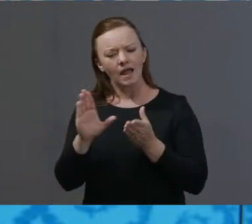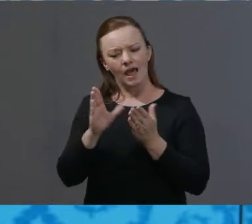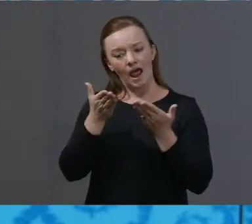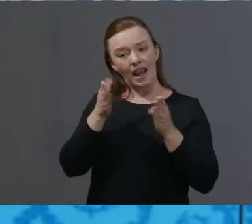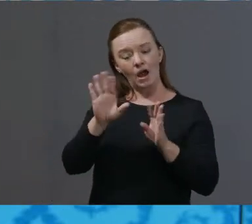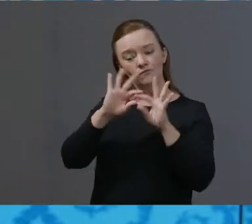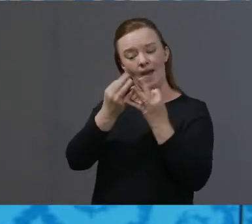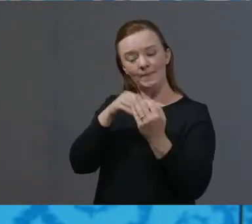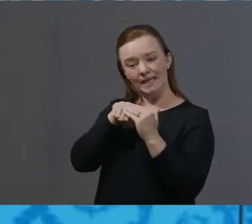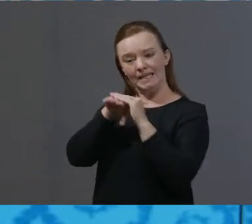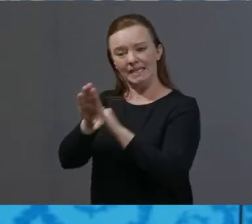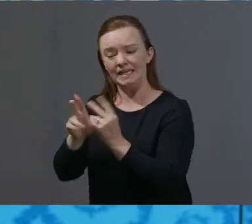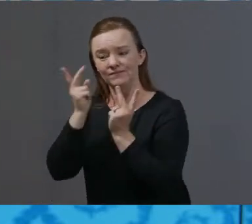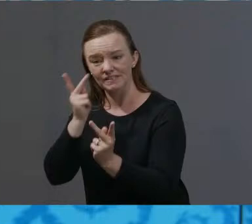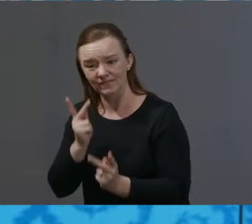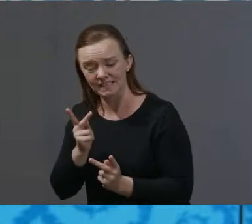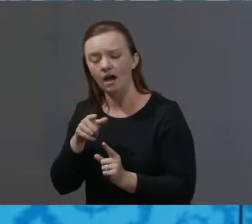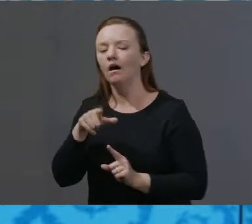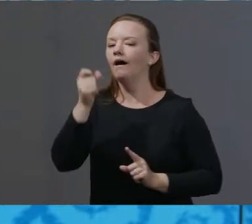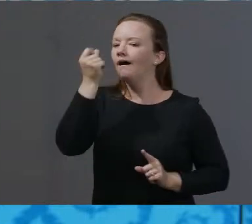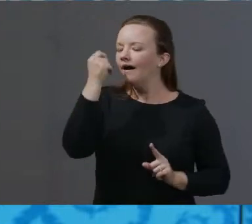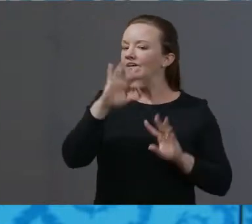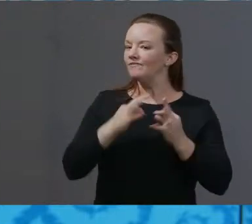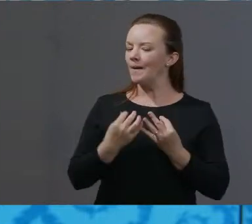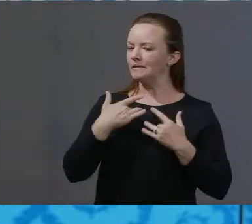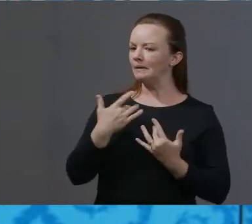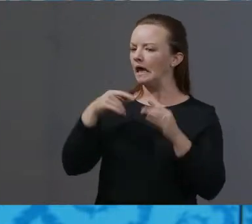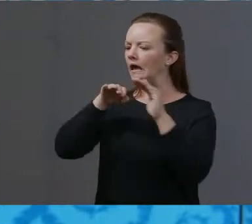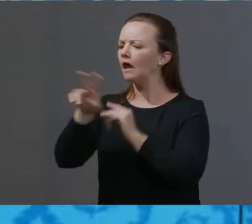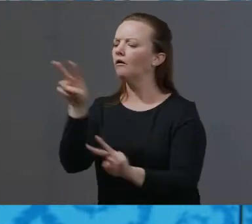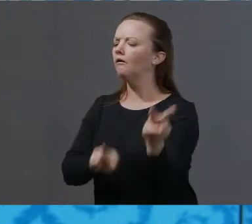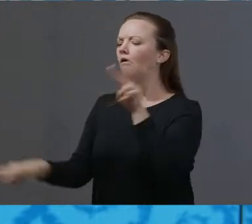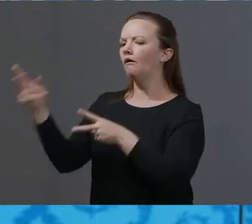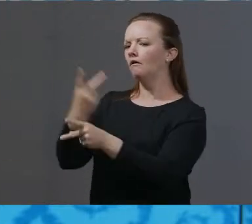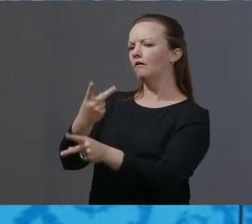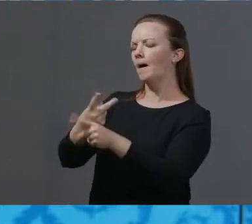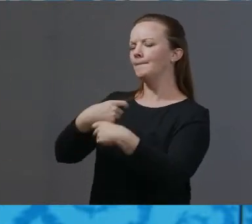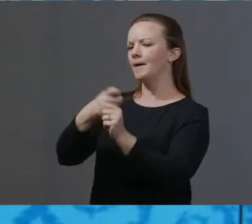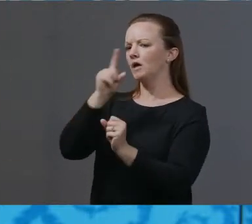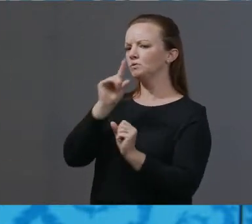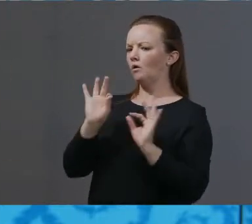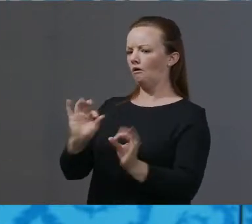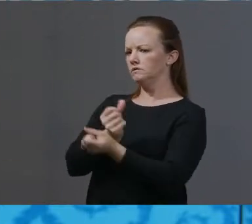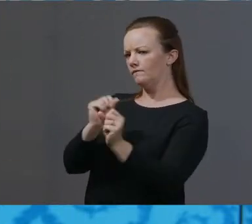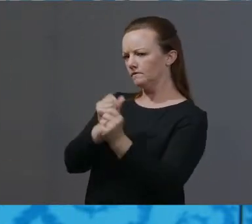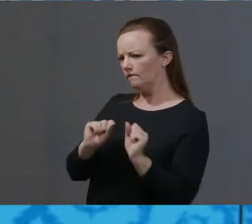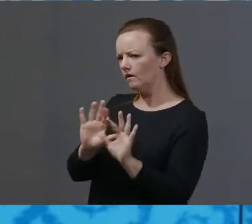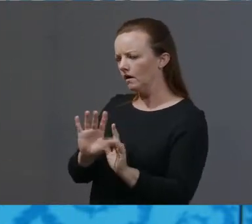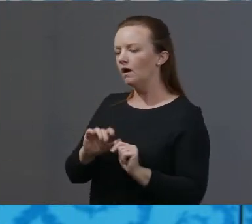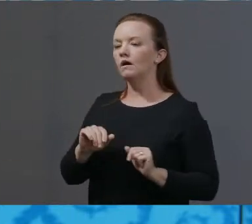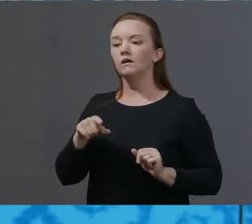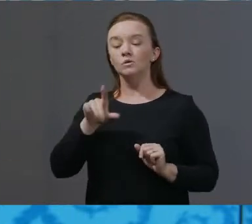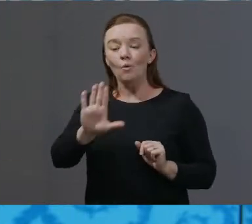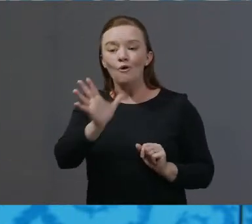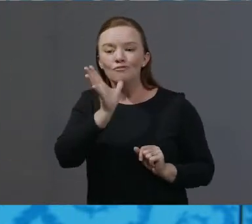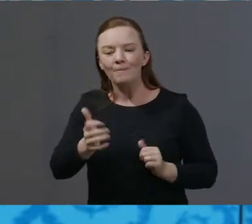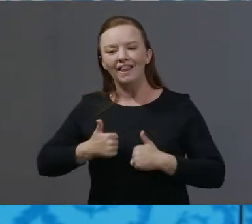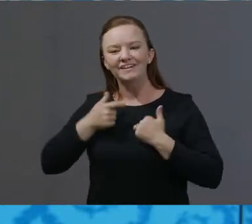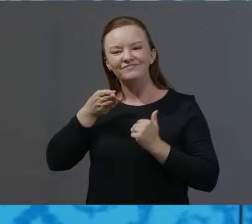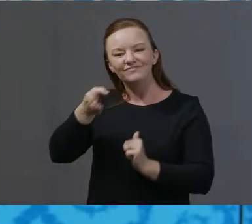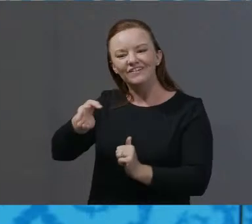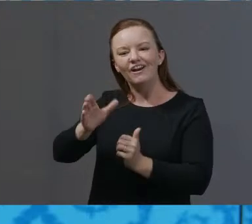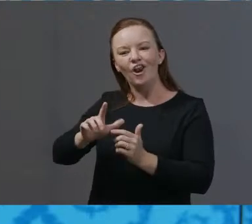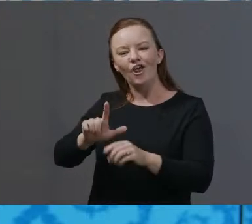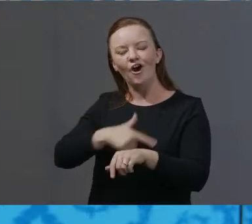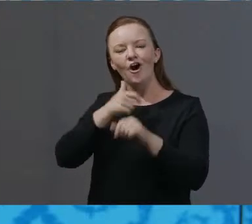Really, families are the eyes and ears, and they haven't been allowed in. And as you know, Governor, your grandmother's is a resident at a long-term care facility,